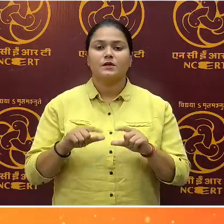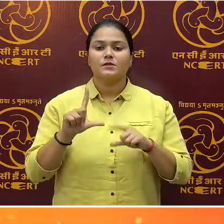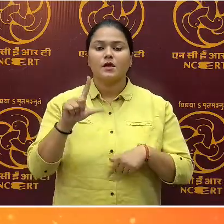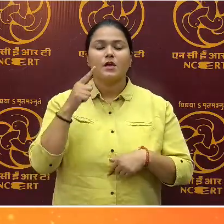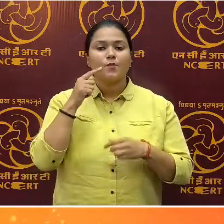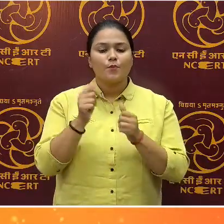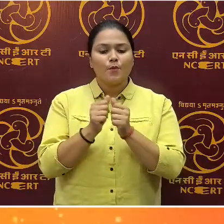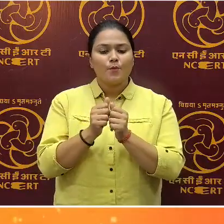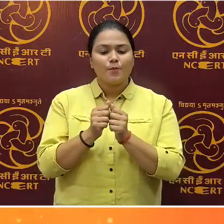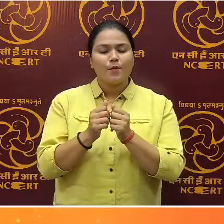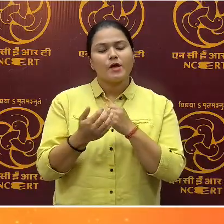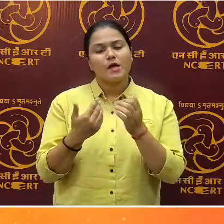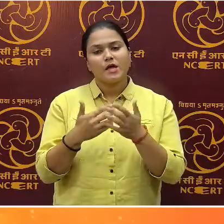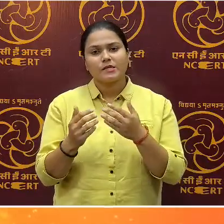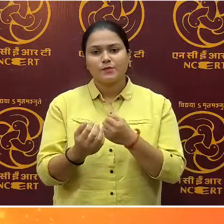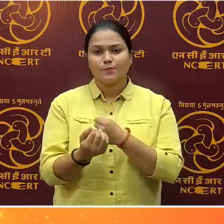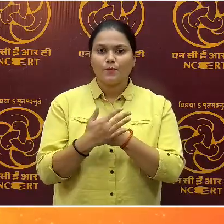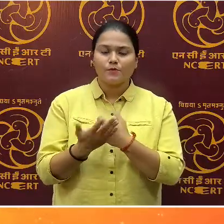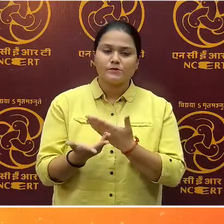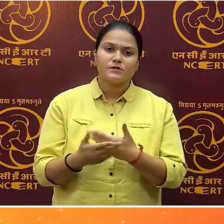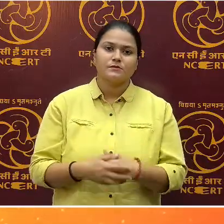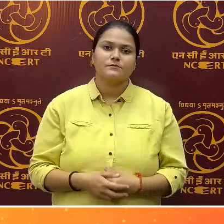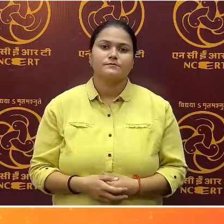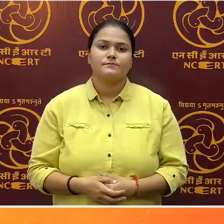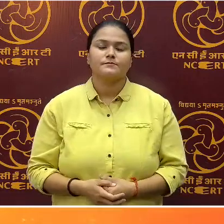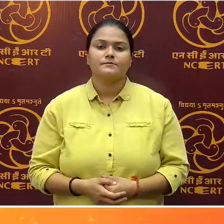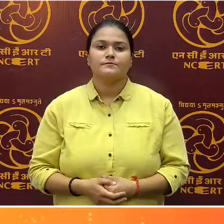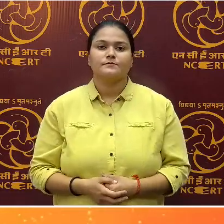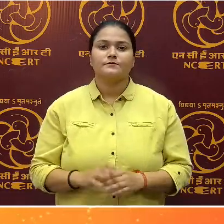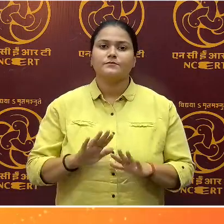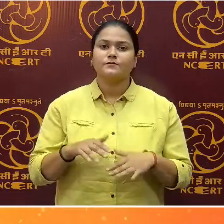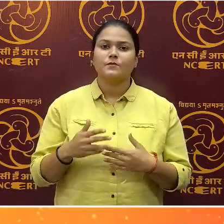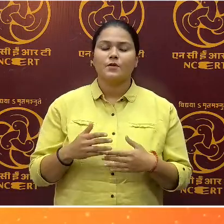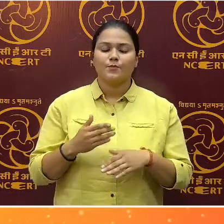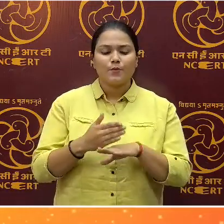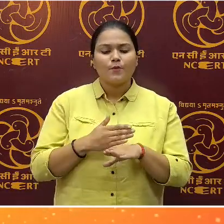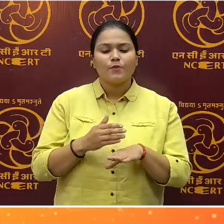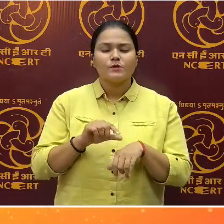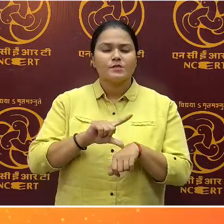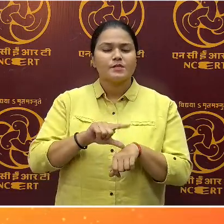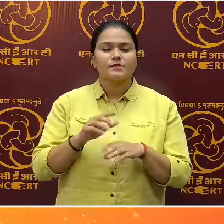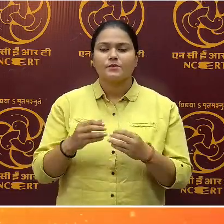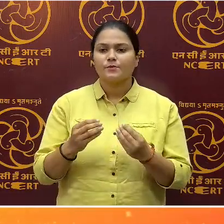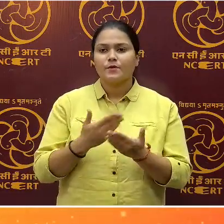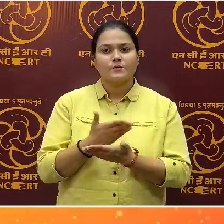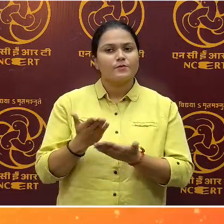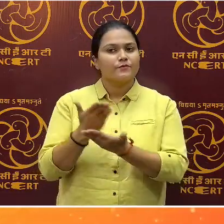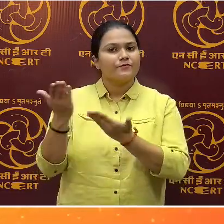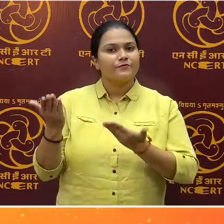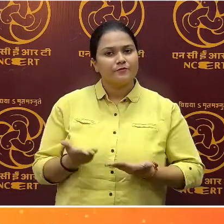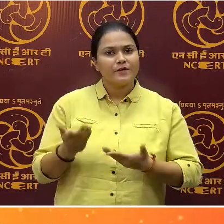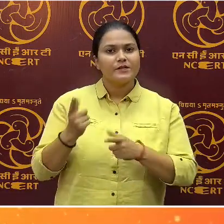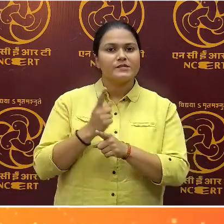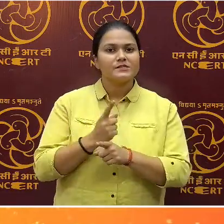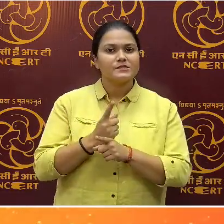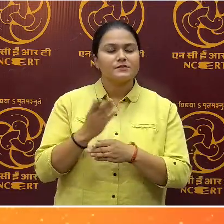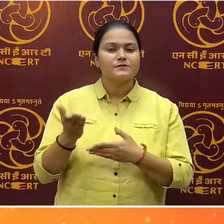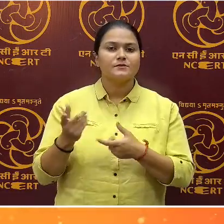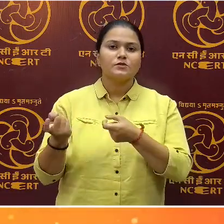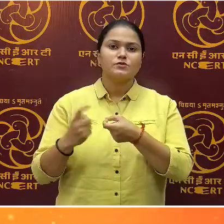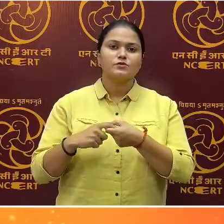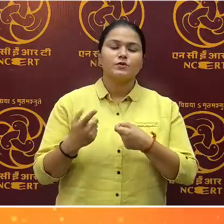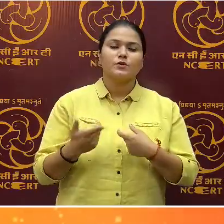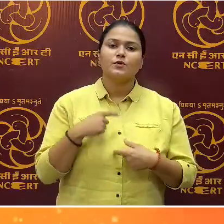option is available to drop your comment and queries. Without any further delay, let's welcome our today's guest. Here we are joined